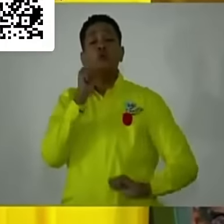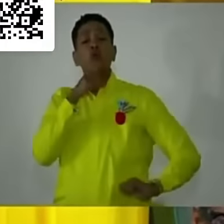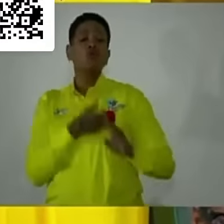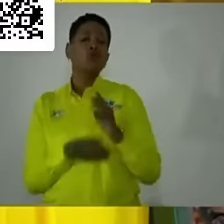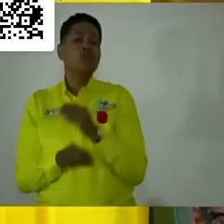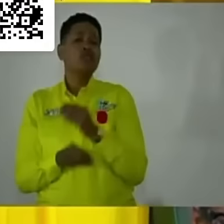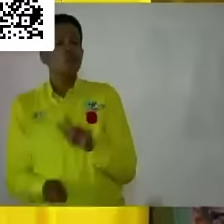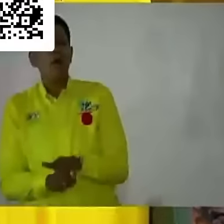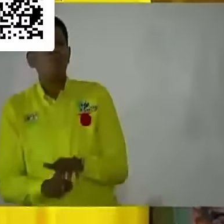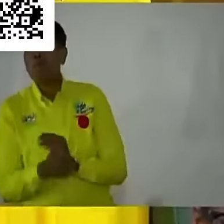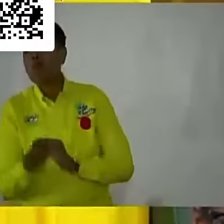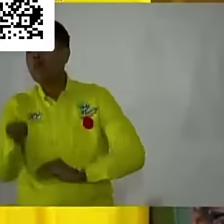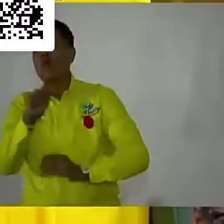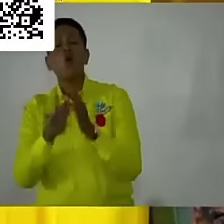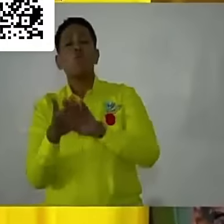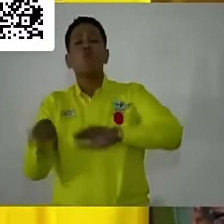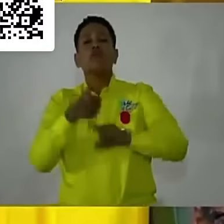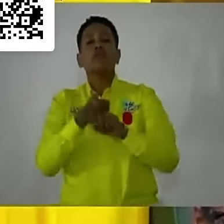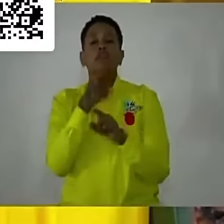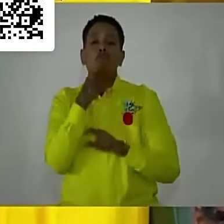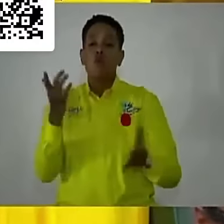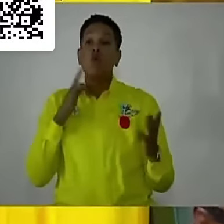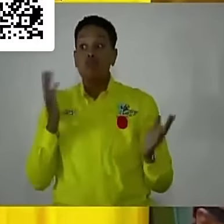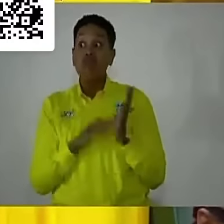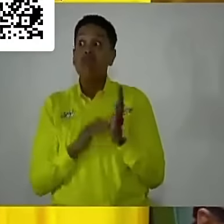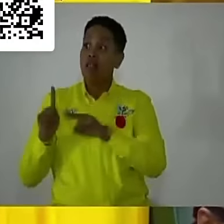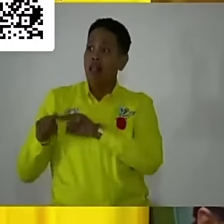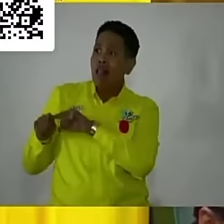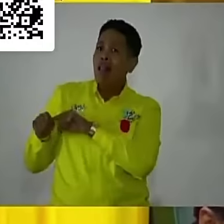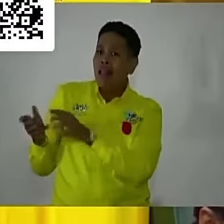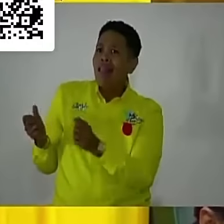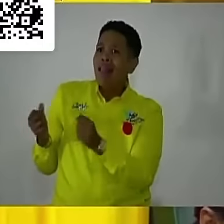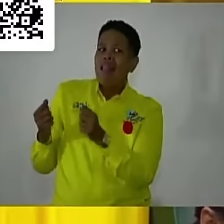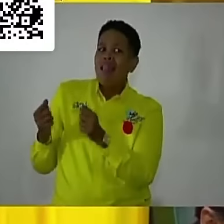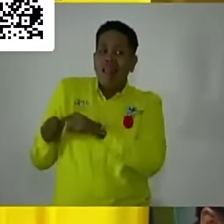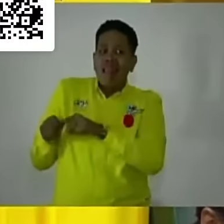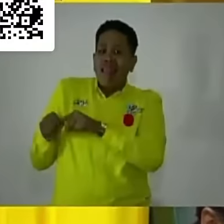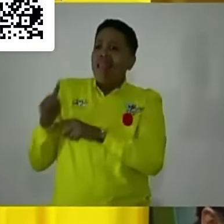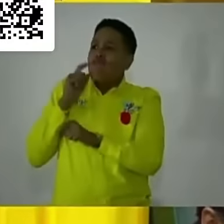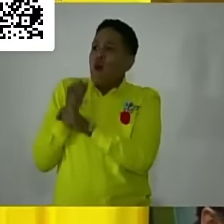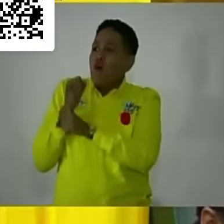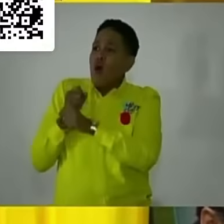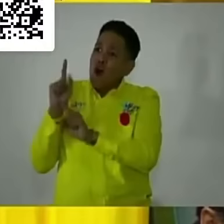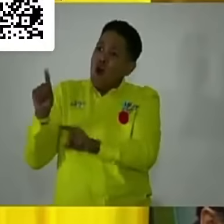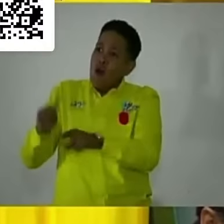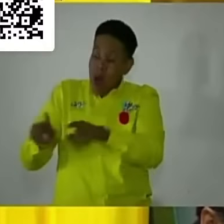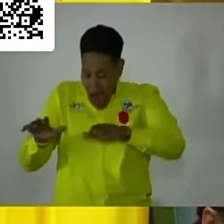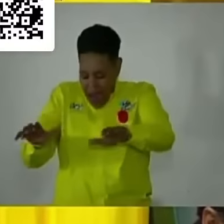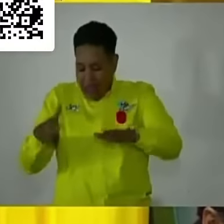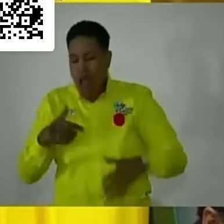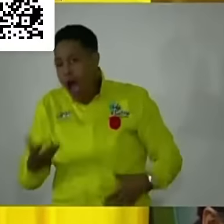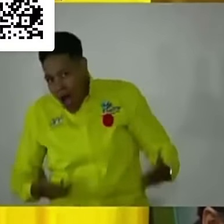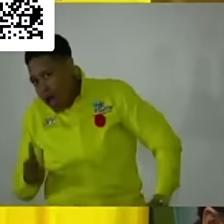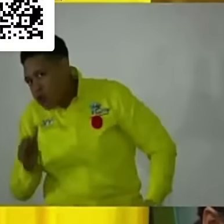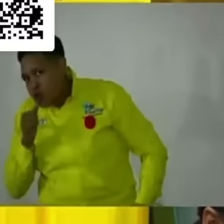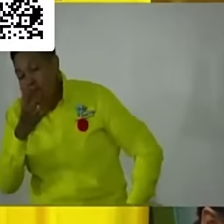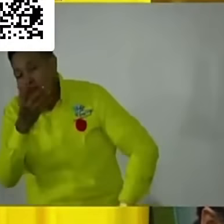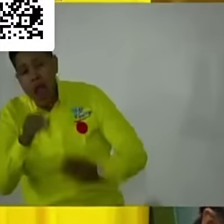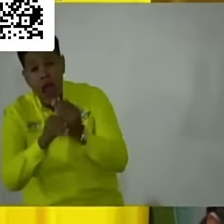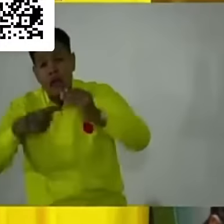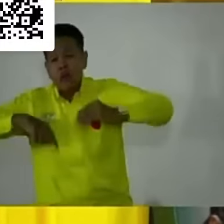come to those communities that were once dependent for employment and activity. We